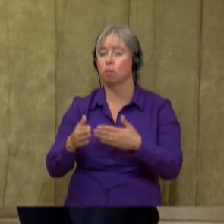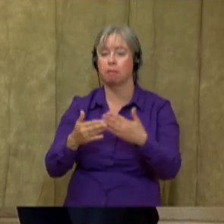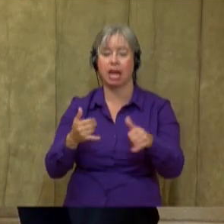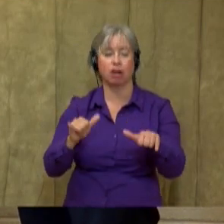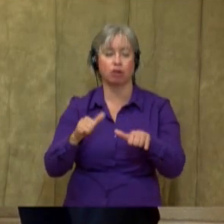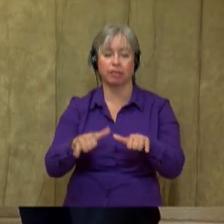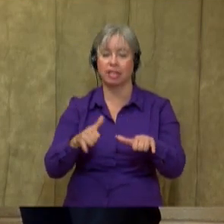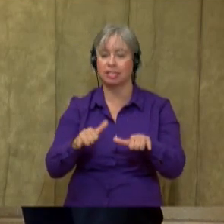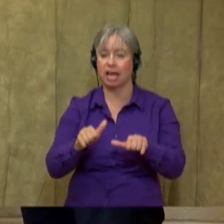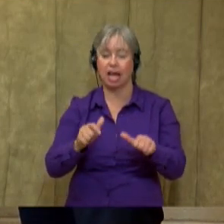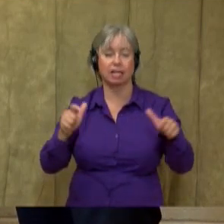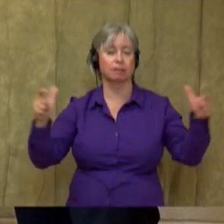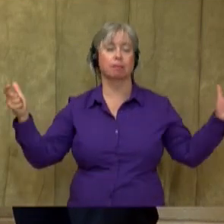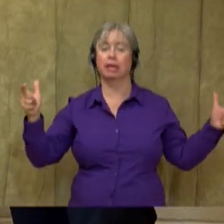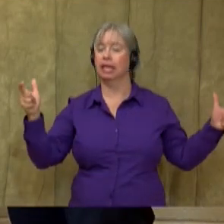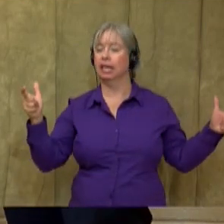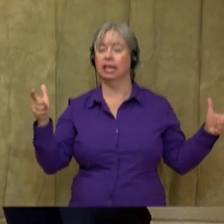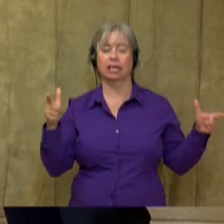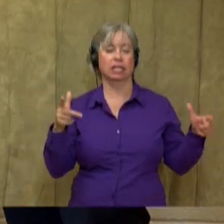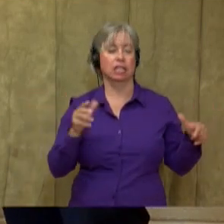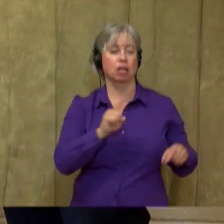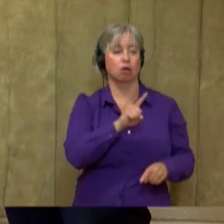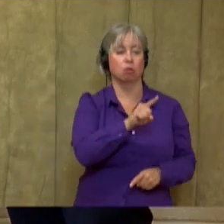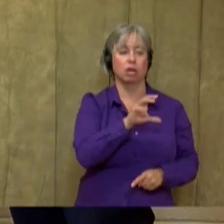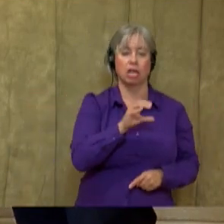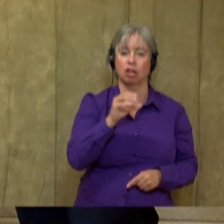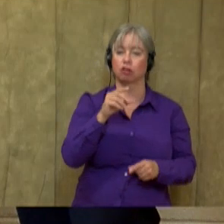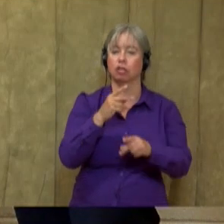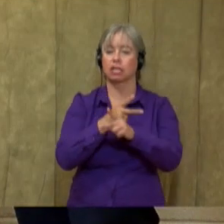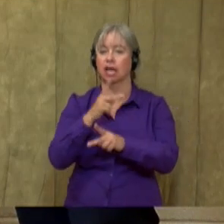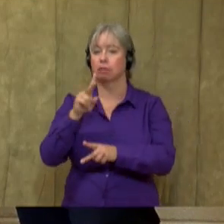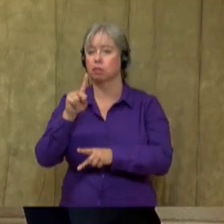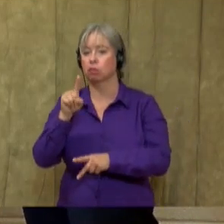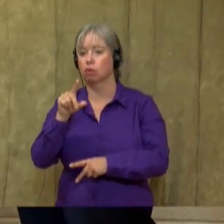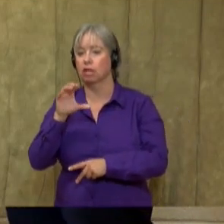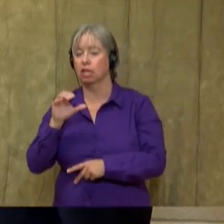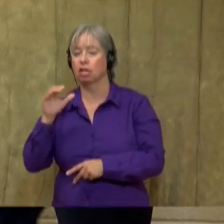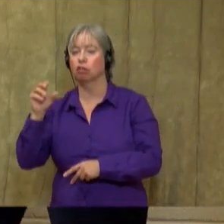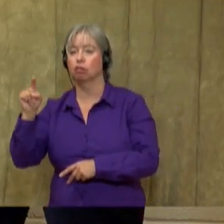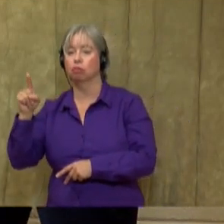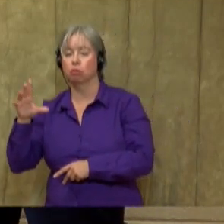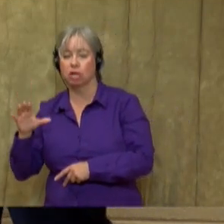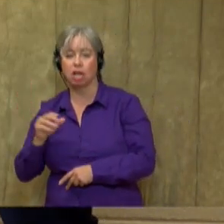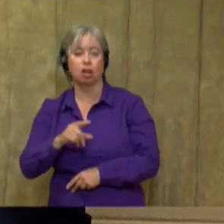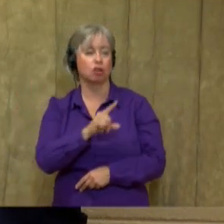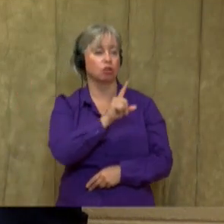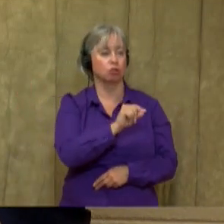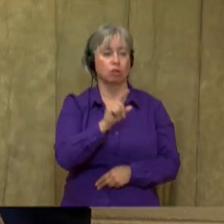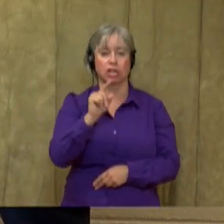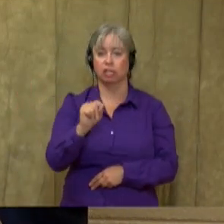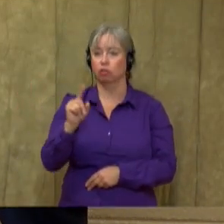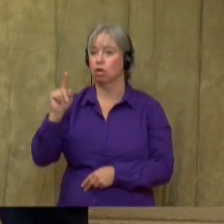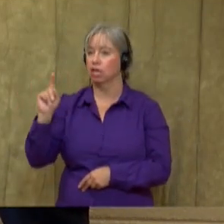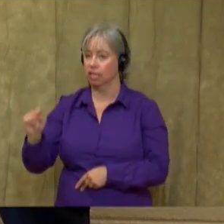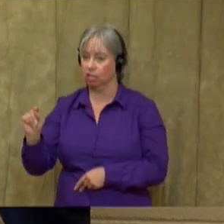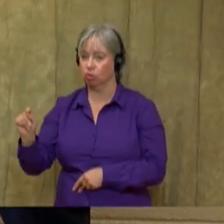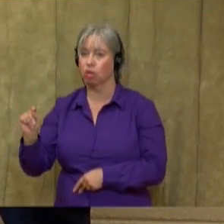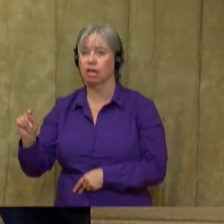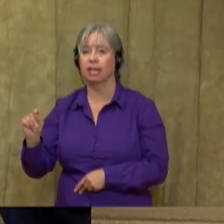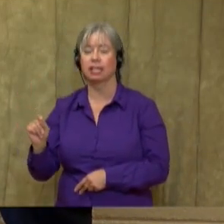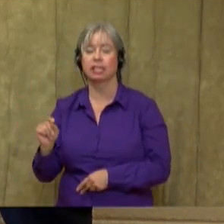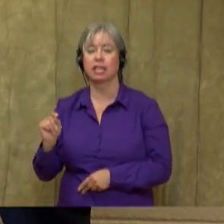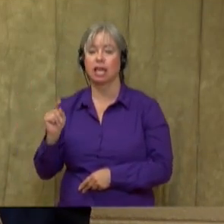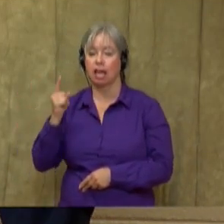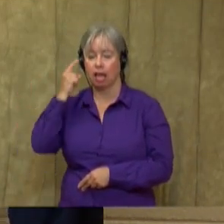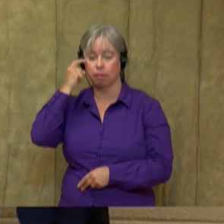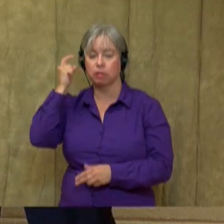size of my cube, whether it's 100 by 100 by 100 or 20 by 20 by 20, I'm still looking at just the